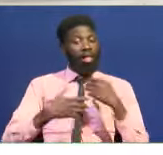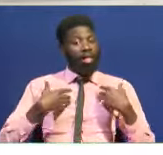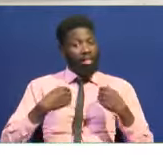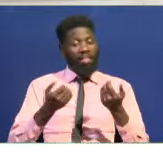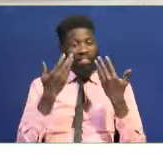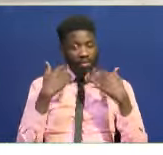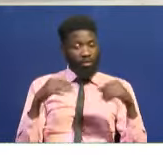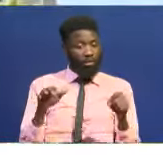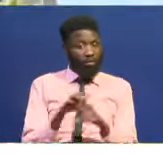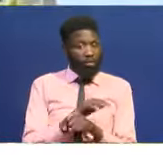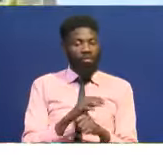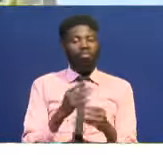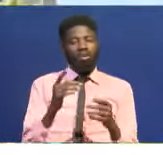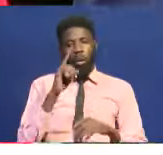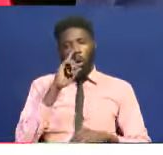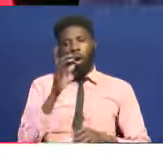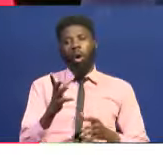discharged.